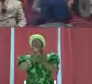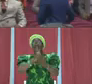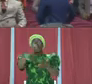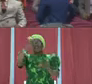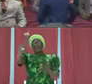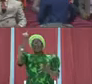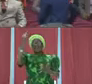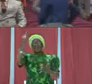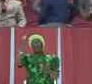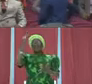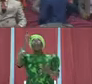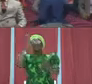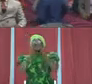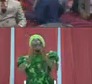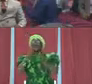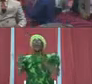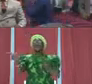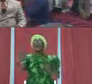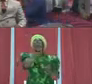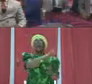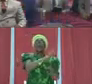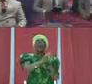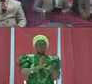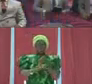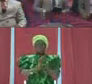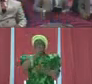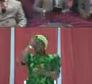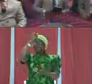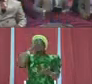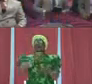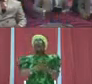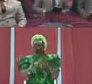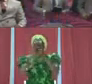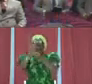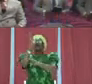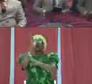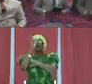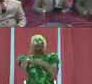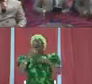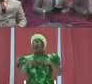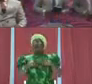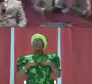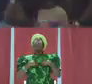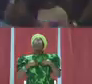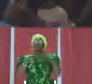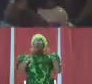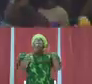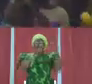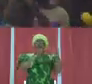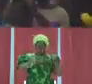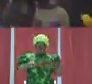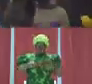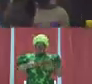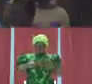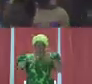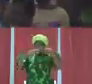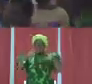Well, if you believe that God has already breathed on you, let me hear you shout hallelujah.